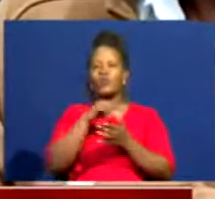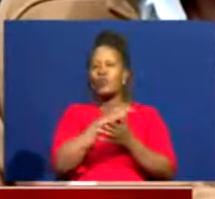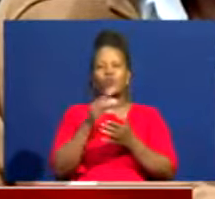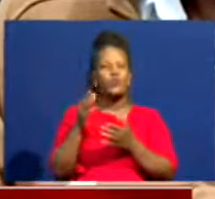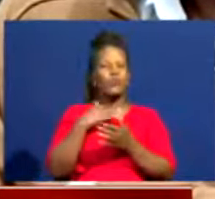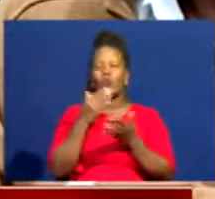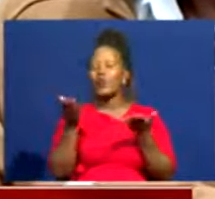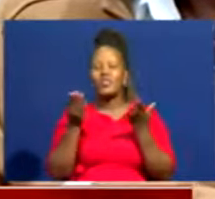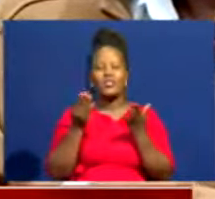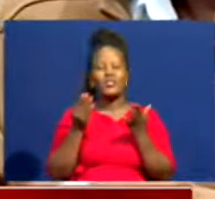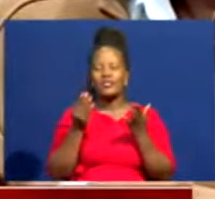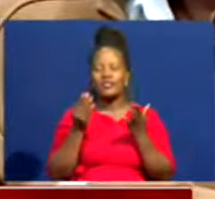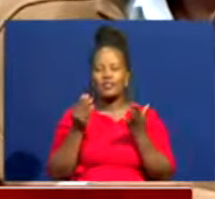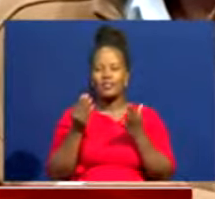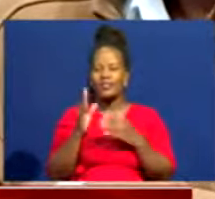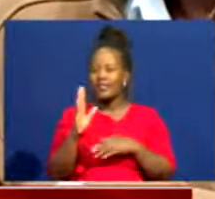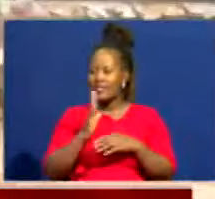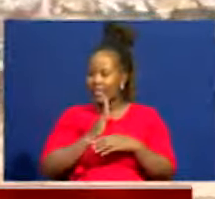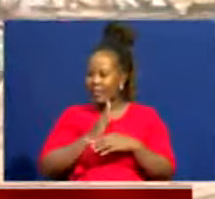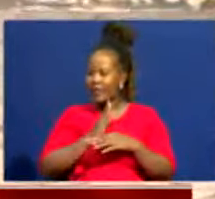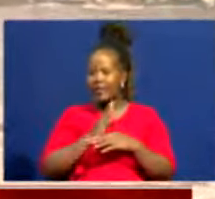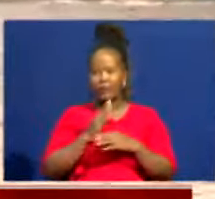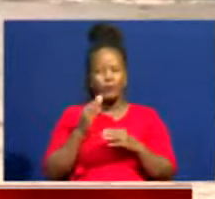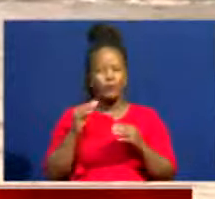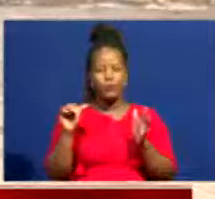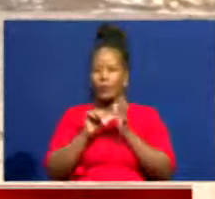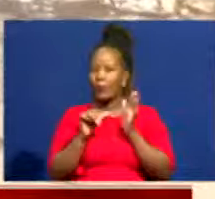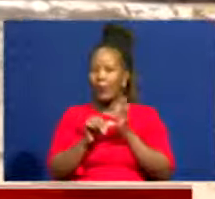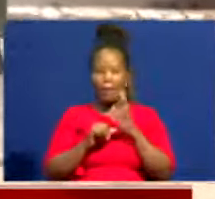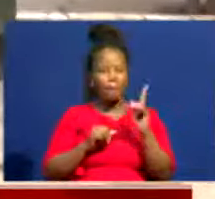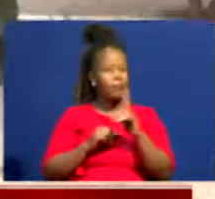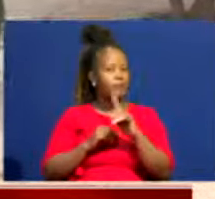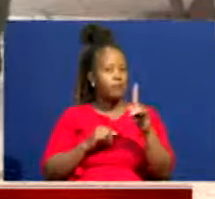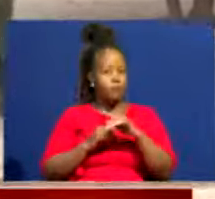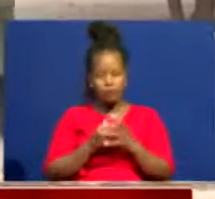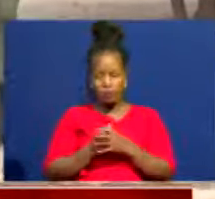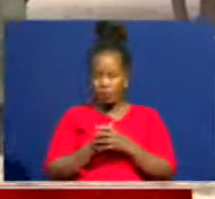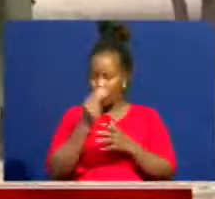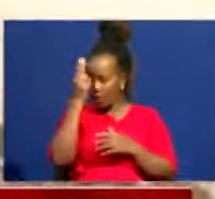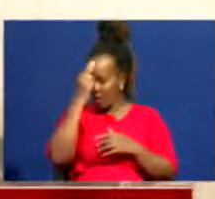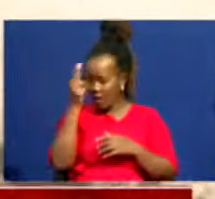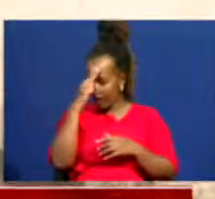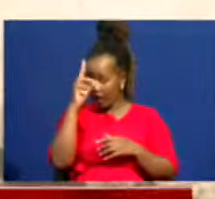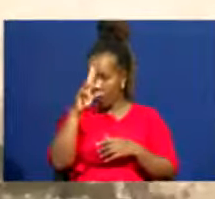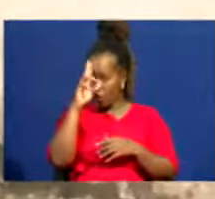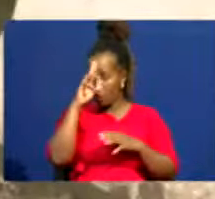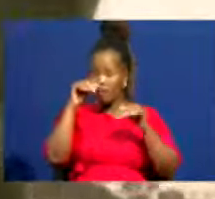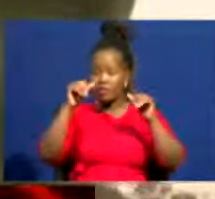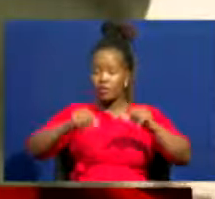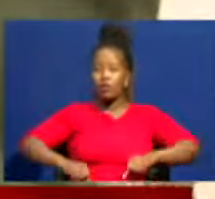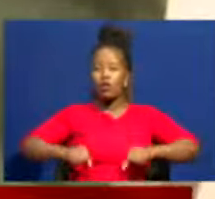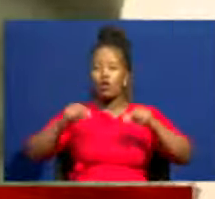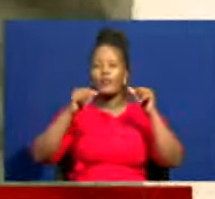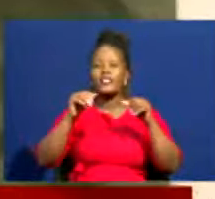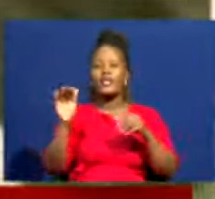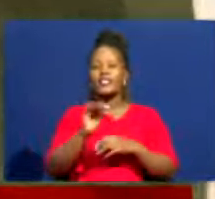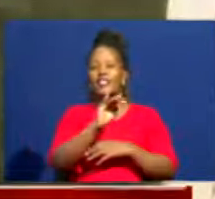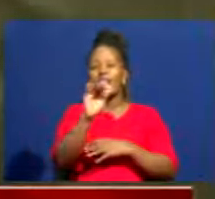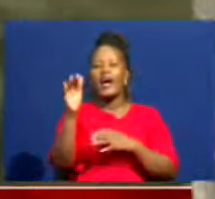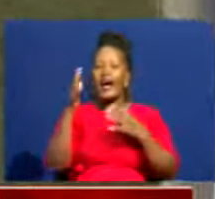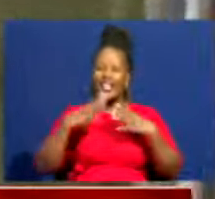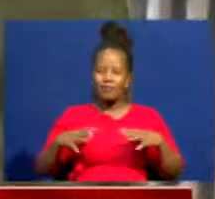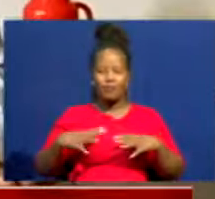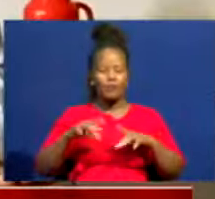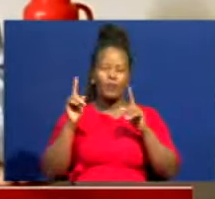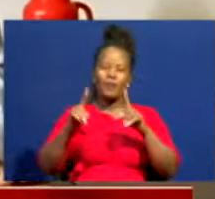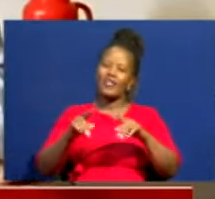buy the security for Narok County residents. Narok County Commissioner Isaac Masinde, speaking on the phone, called upon the residents to maintain